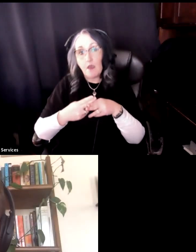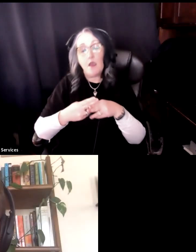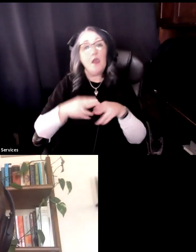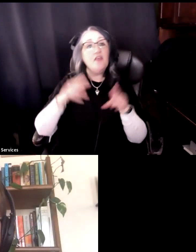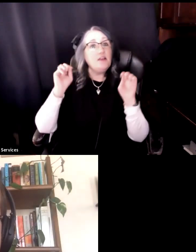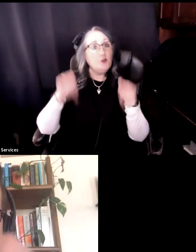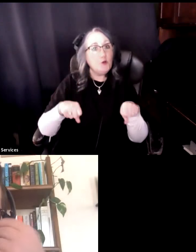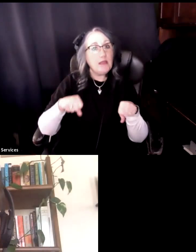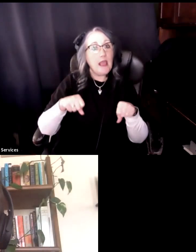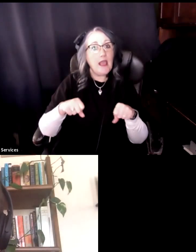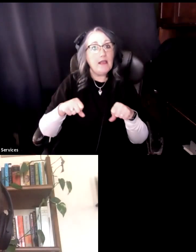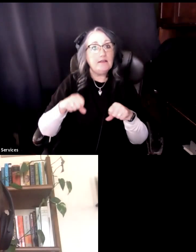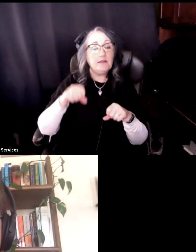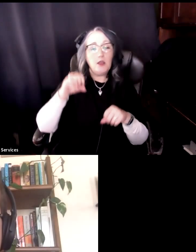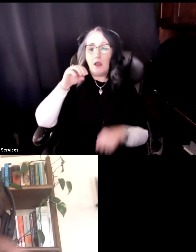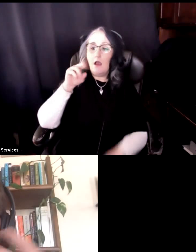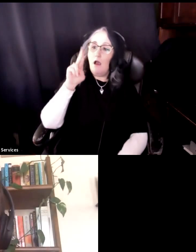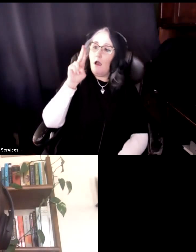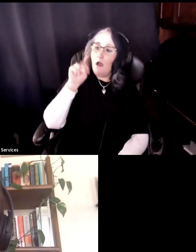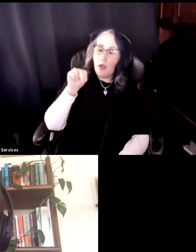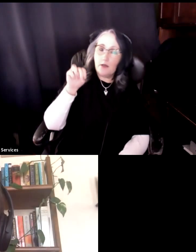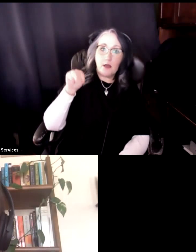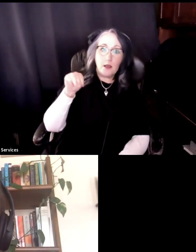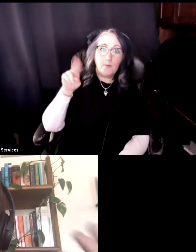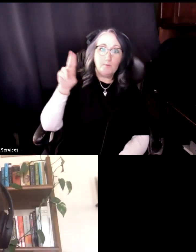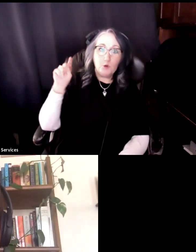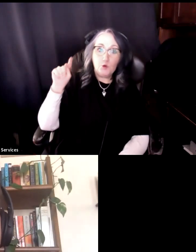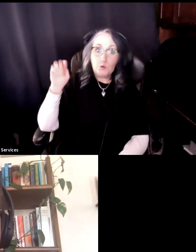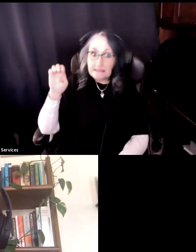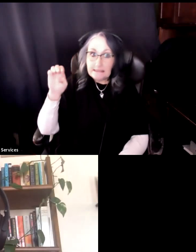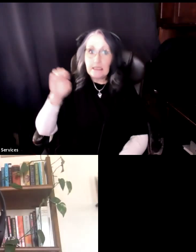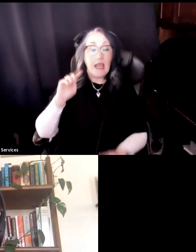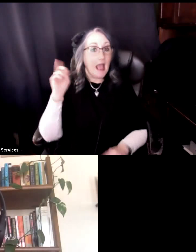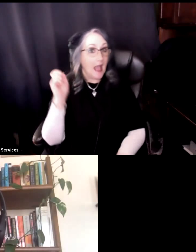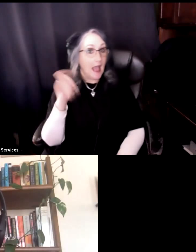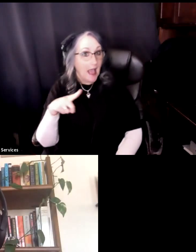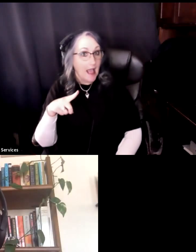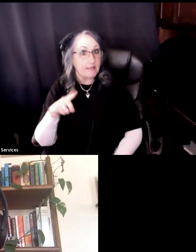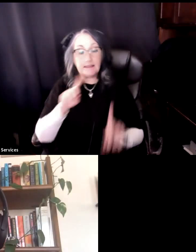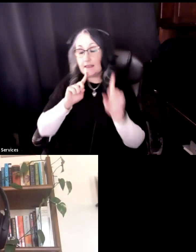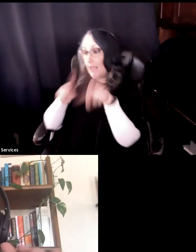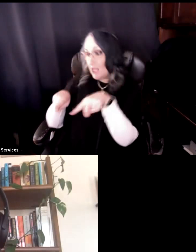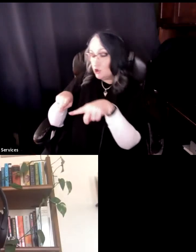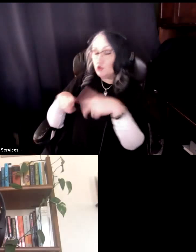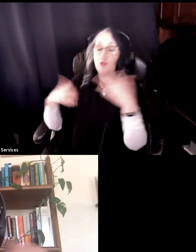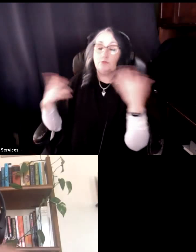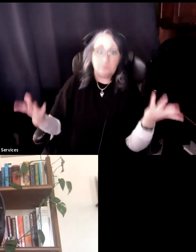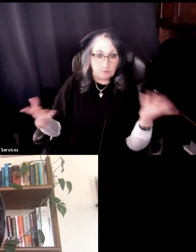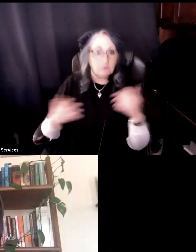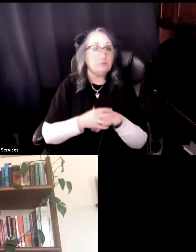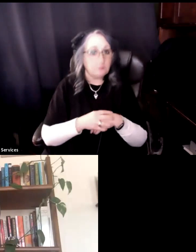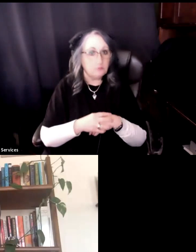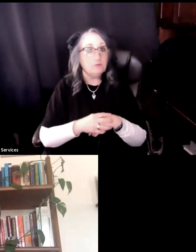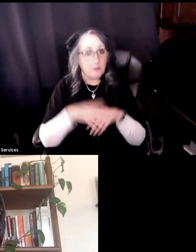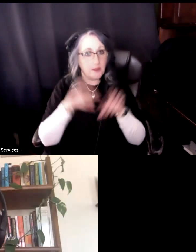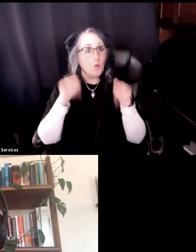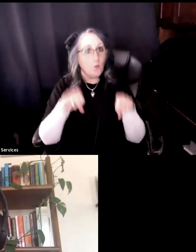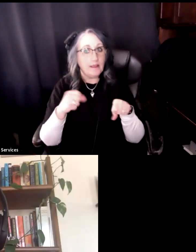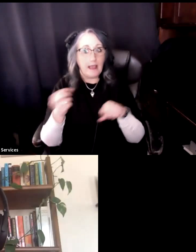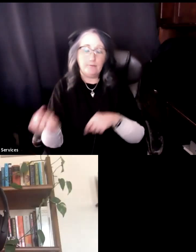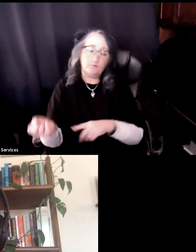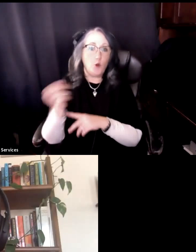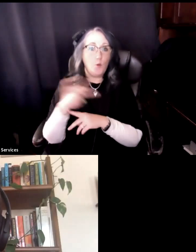unmute yourself. You can ask your question, we'll give you an answer, and then we will go from there, and then we will put you back as an attendee